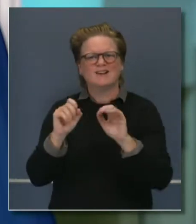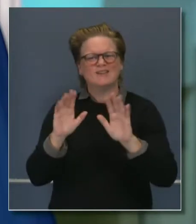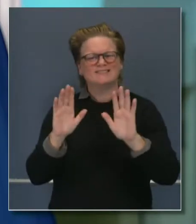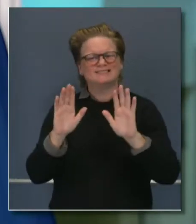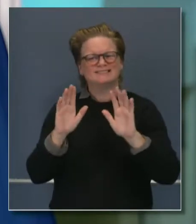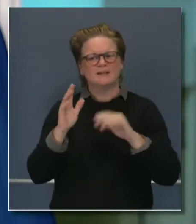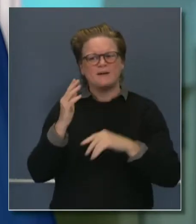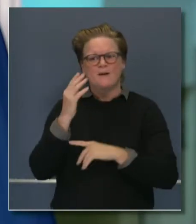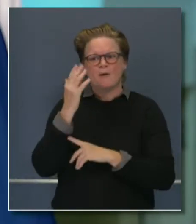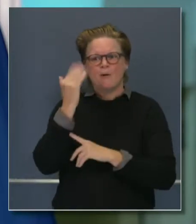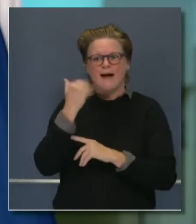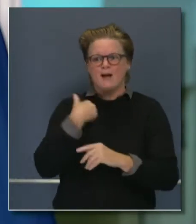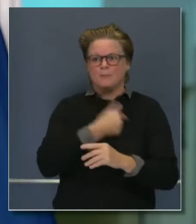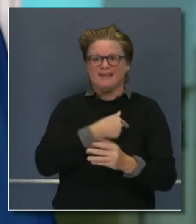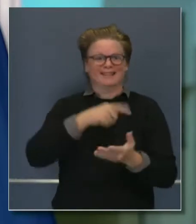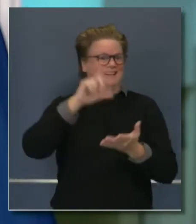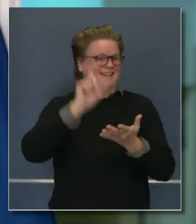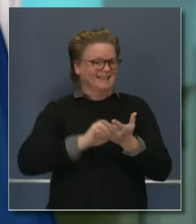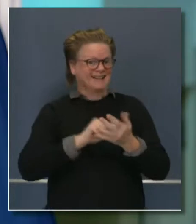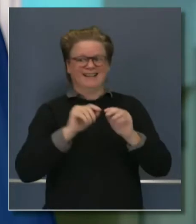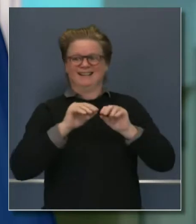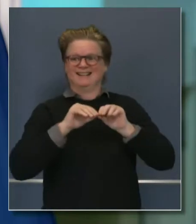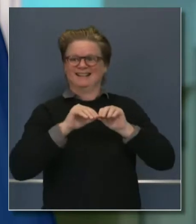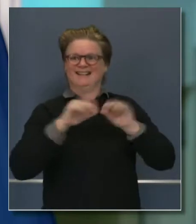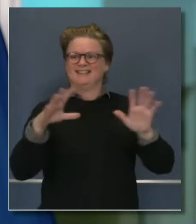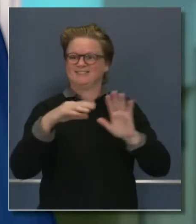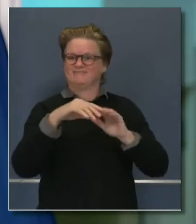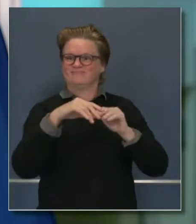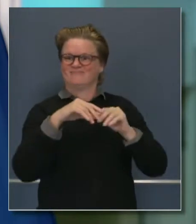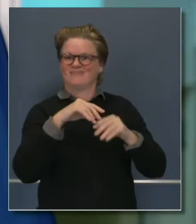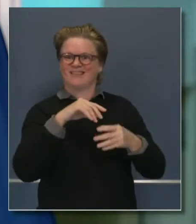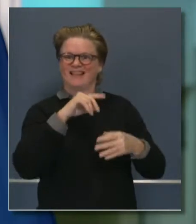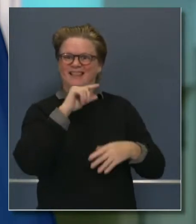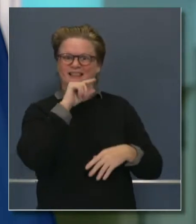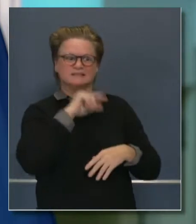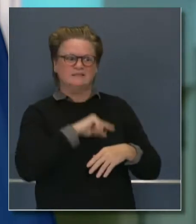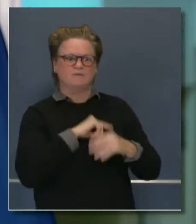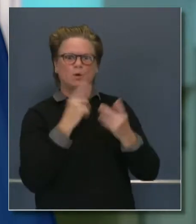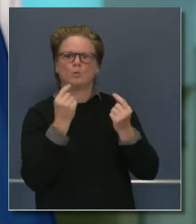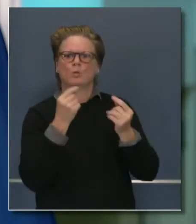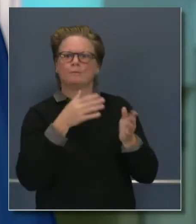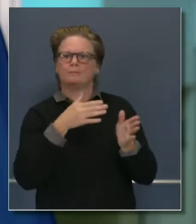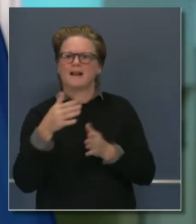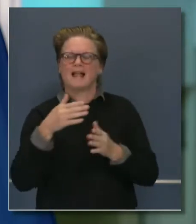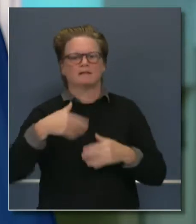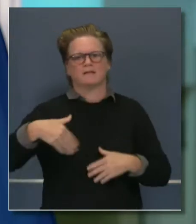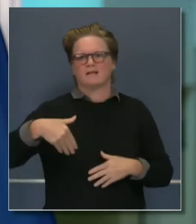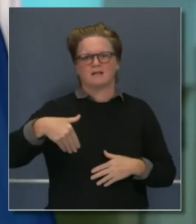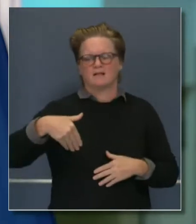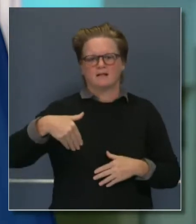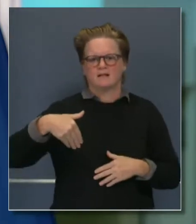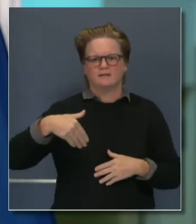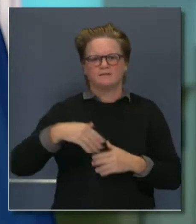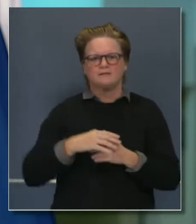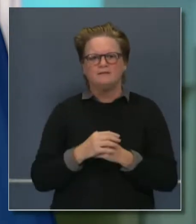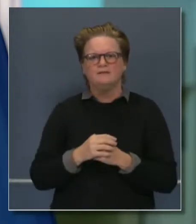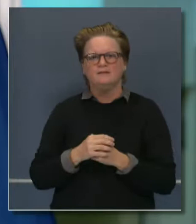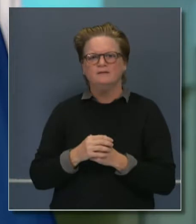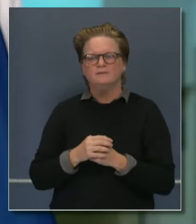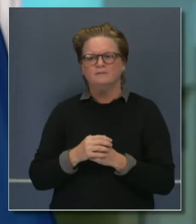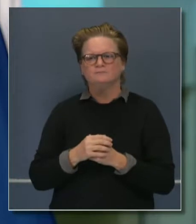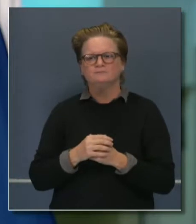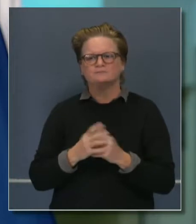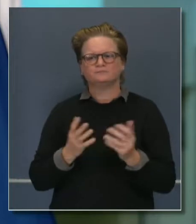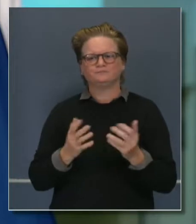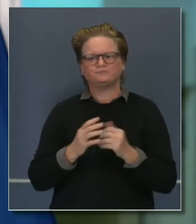out messaging. We'll be a little bit more specific on our messaging, less so on what we refer to often as